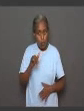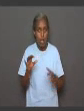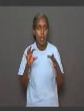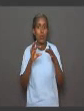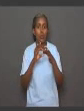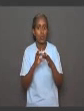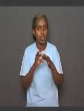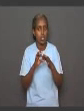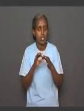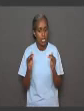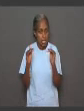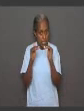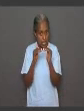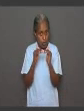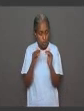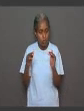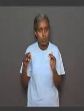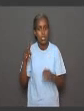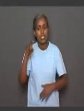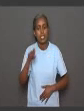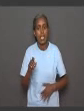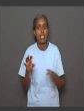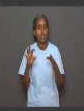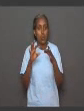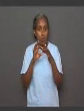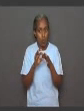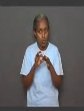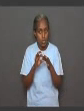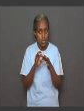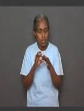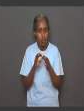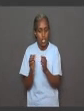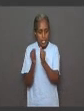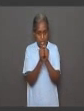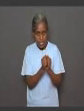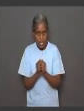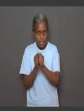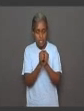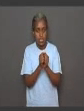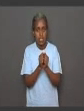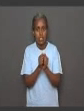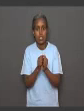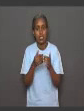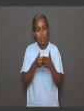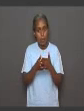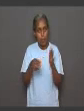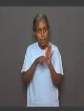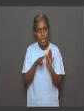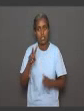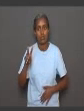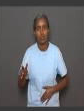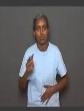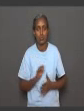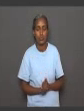The y-coordinate is equal to the x-coordinate of the intersection